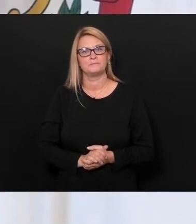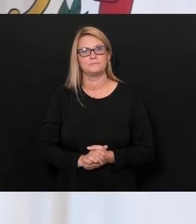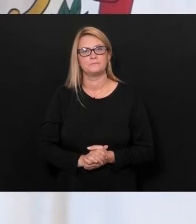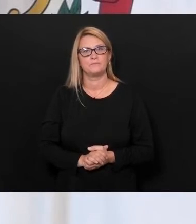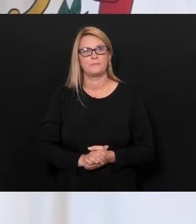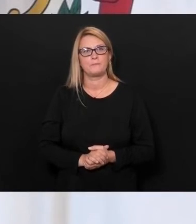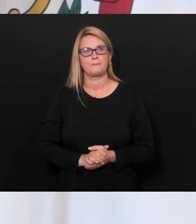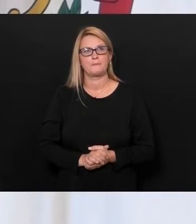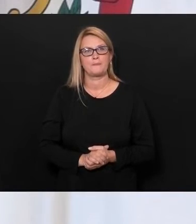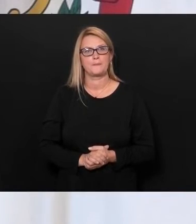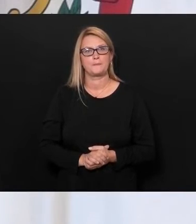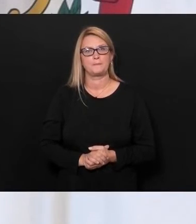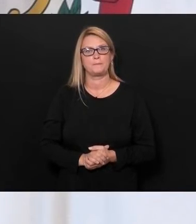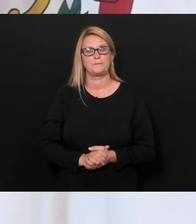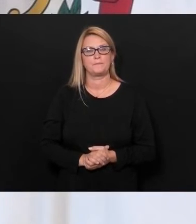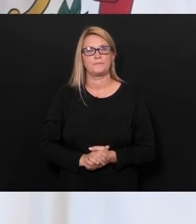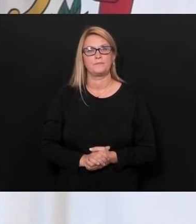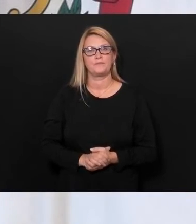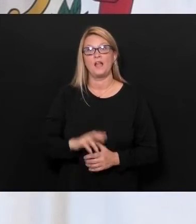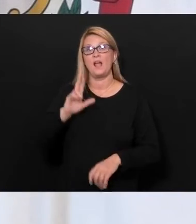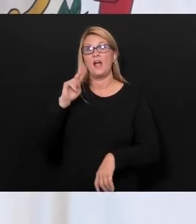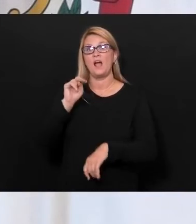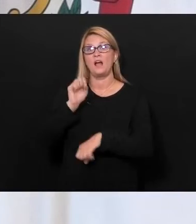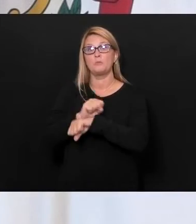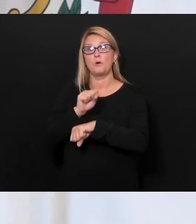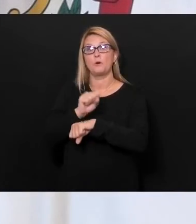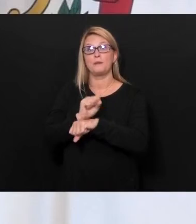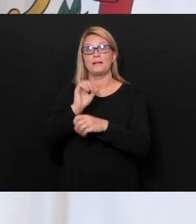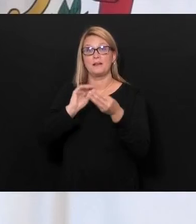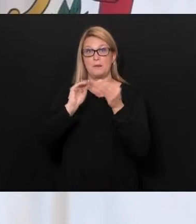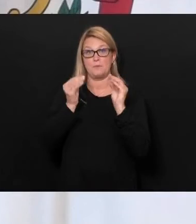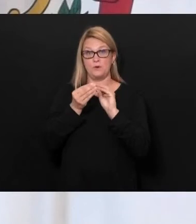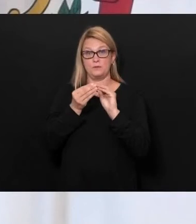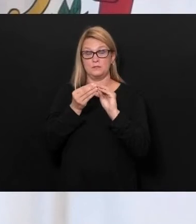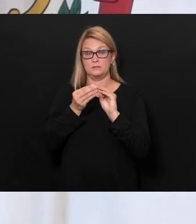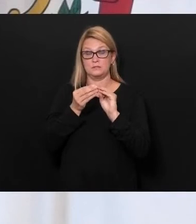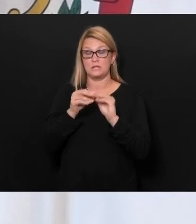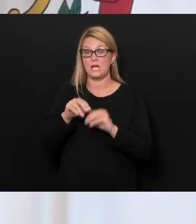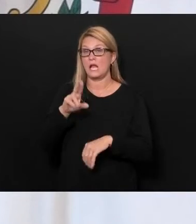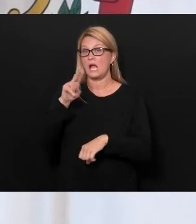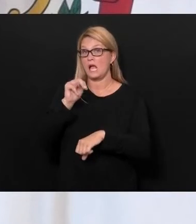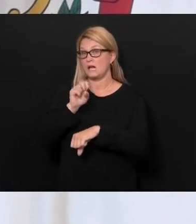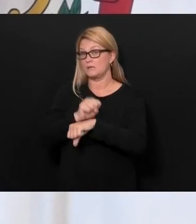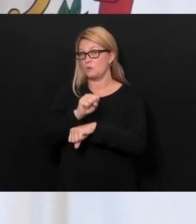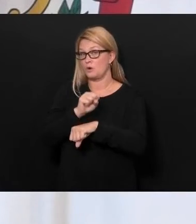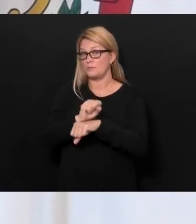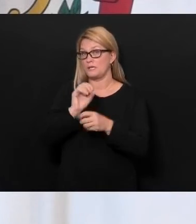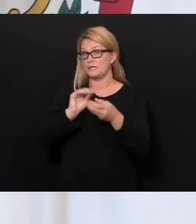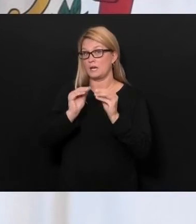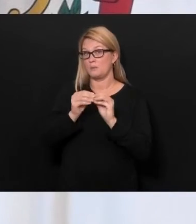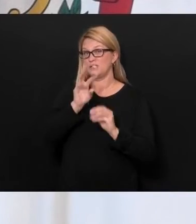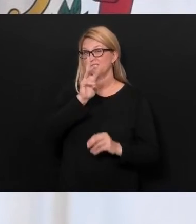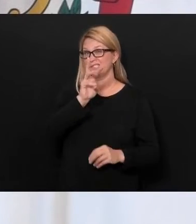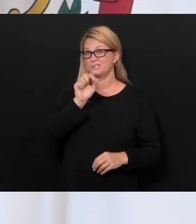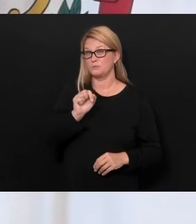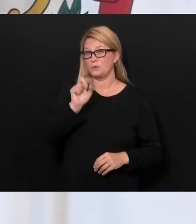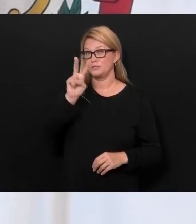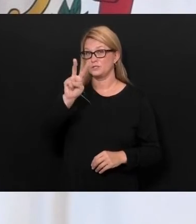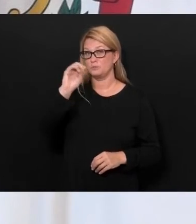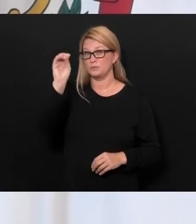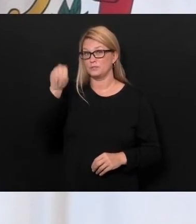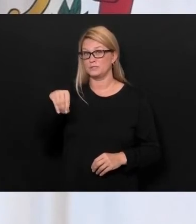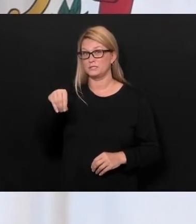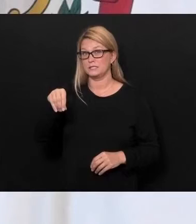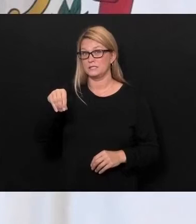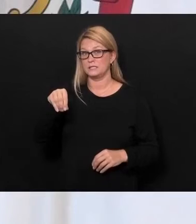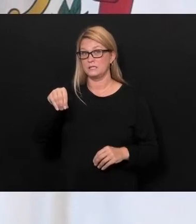From West Virginia's standpoint, our unemployment numbers. Our unemployment number now is at 6.2%, down